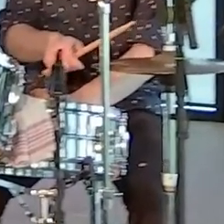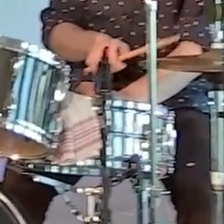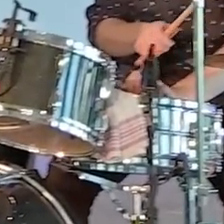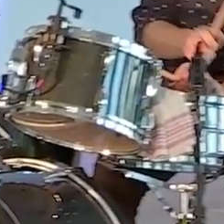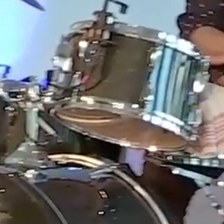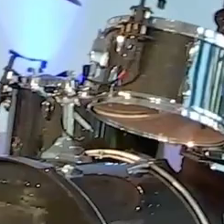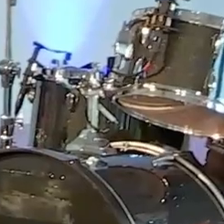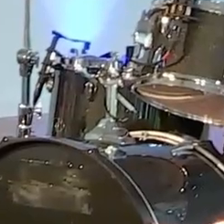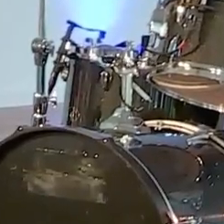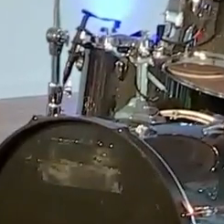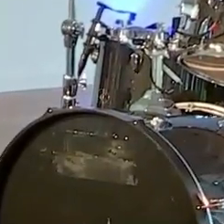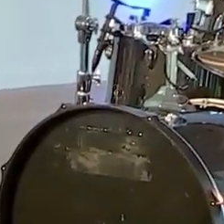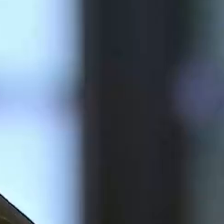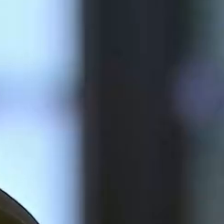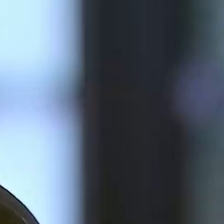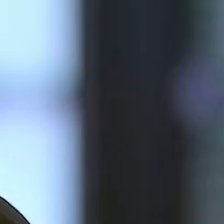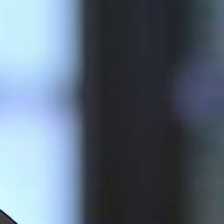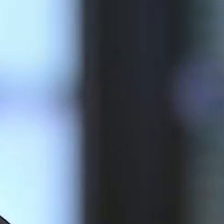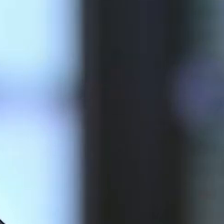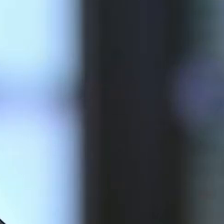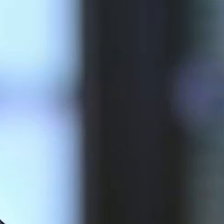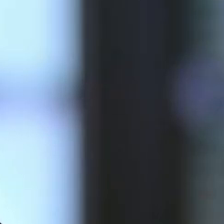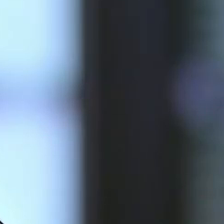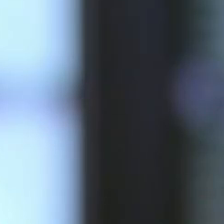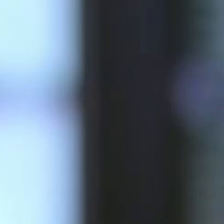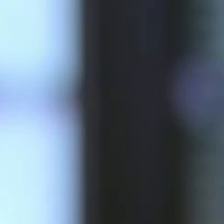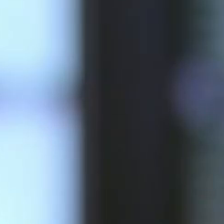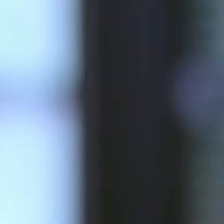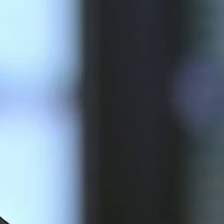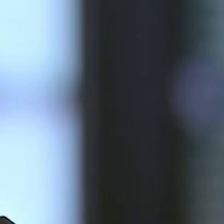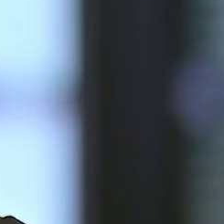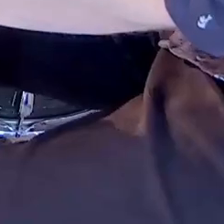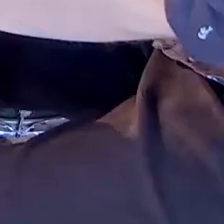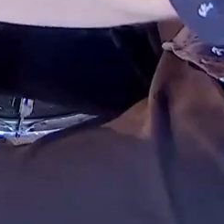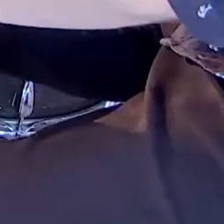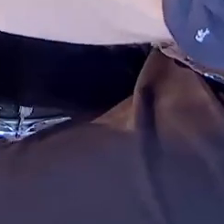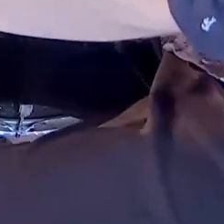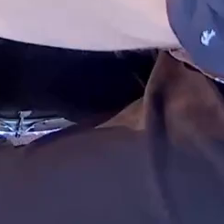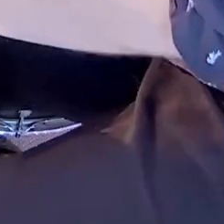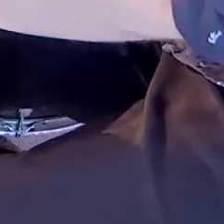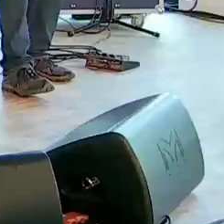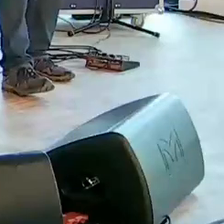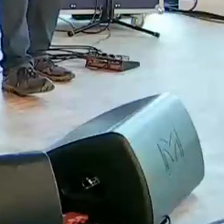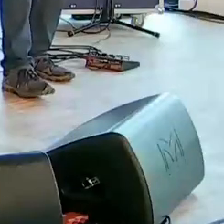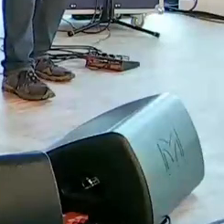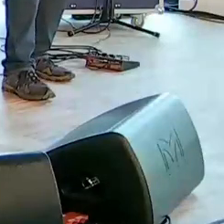With every mistake, we must surely.